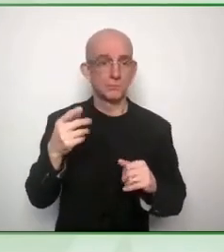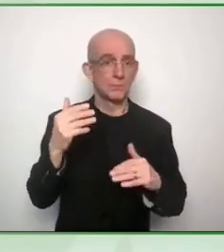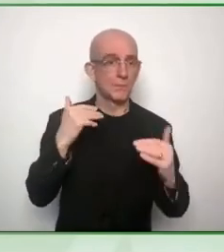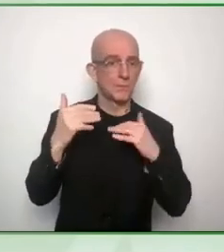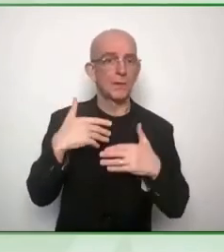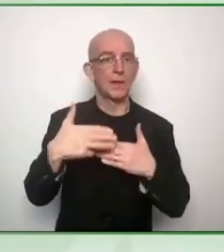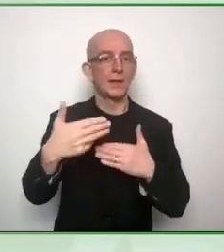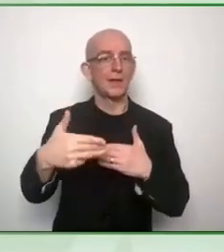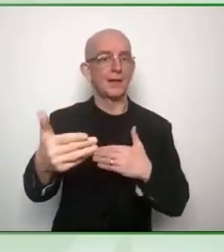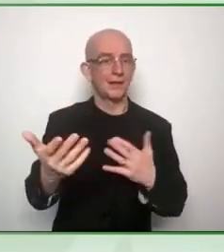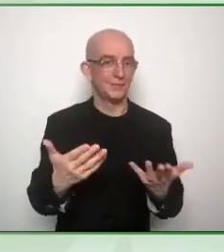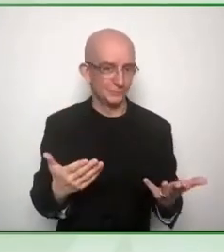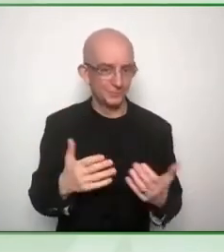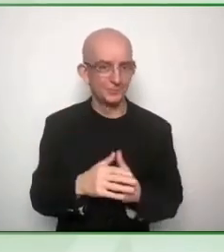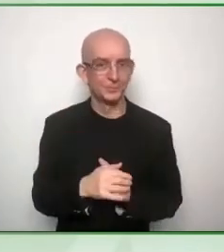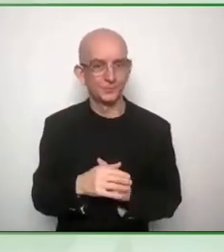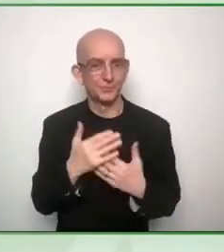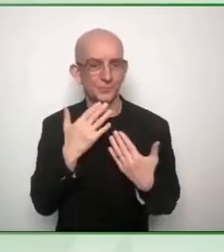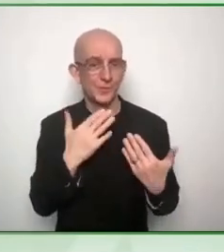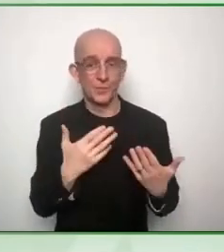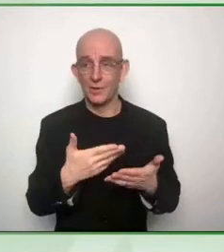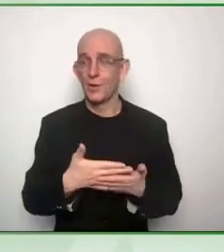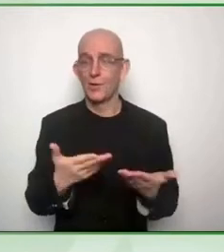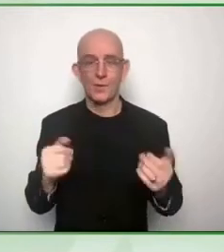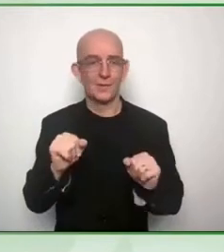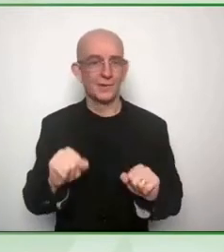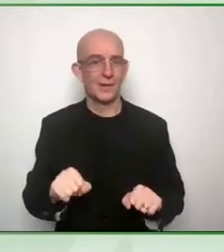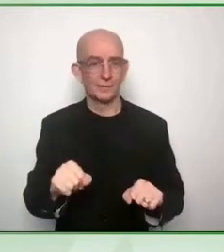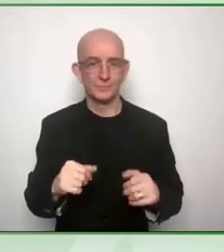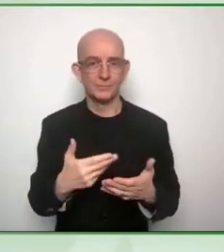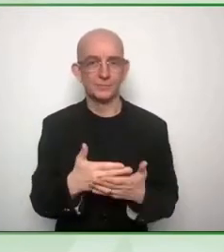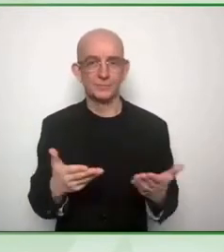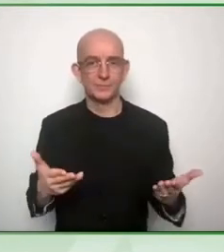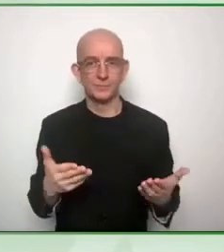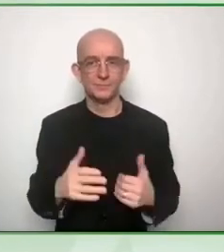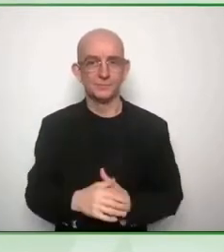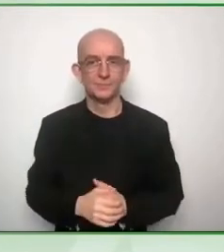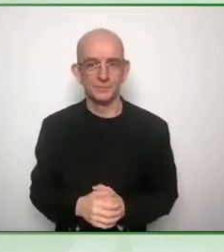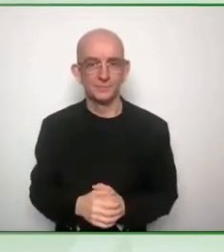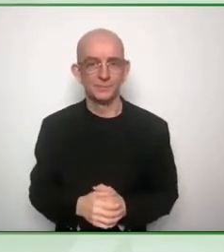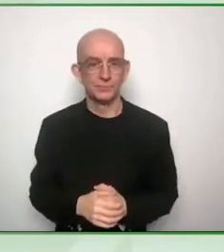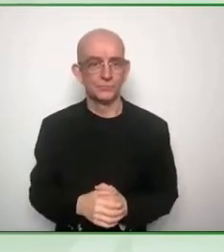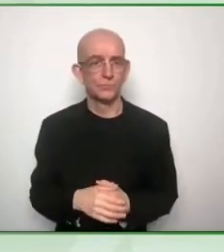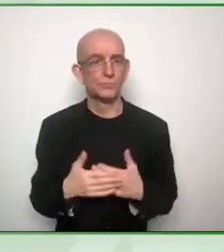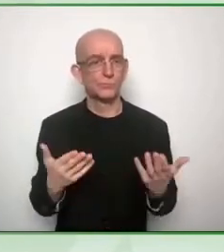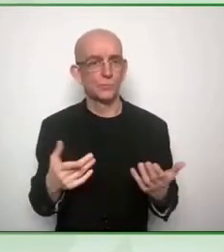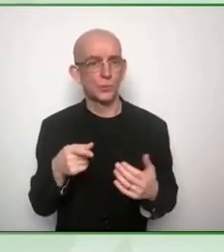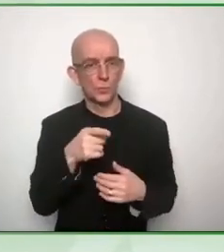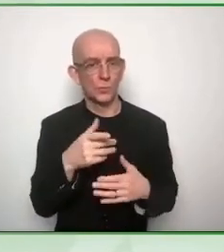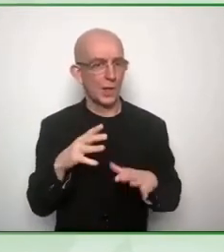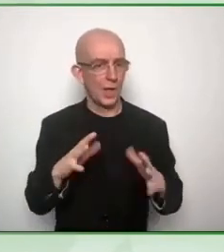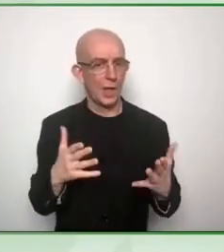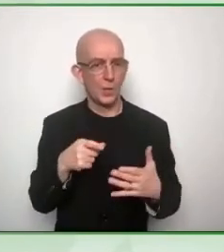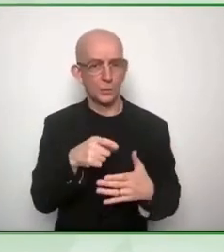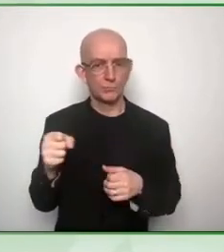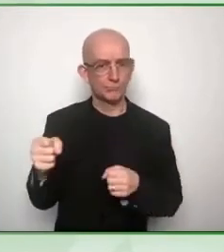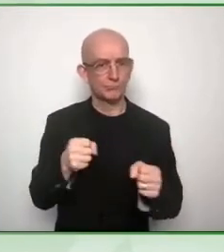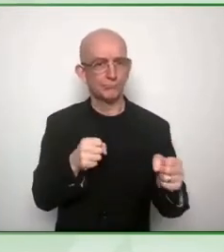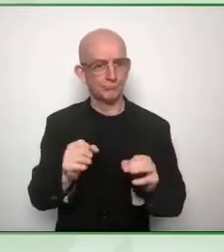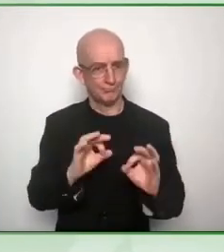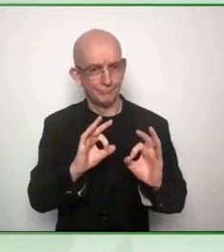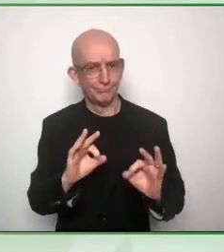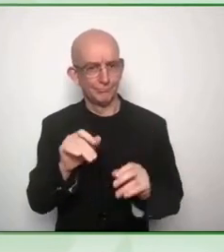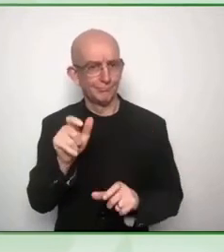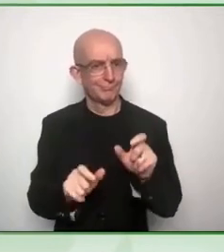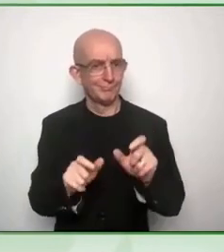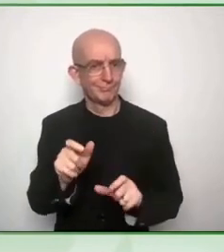So, networking. In South Africa, I've built lovely relationships with the right people, thank goodness.